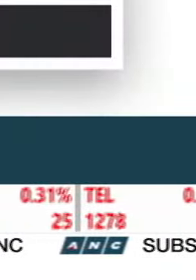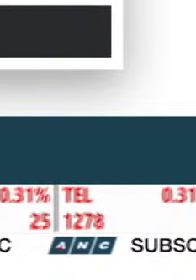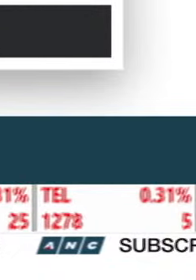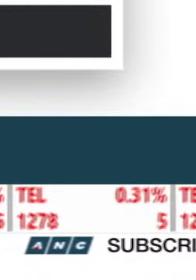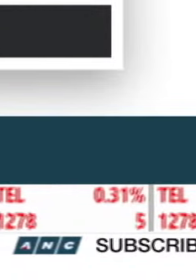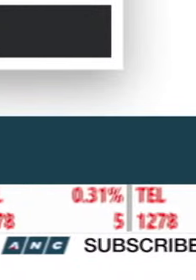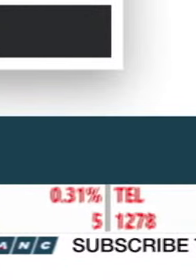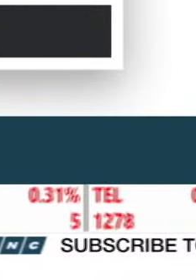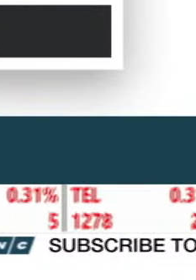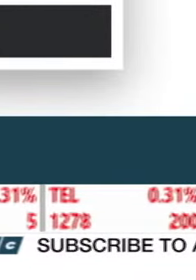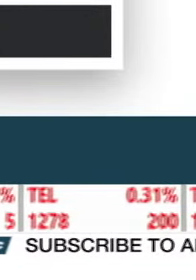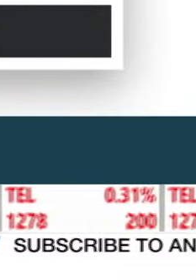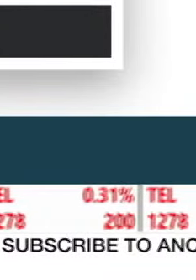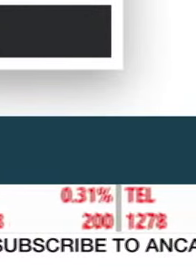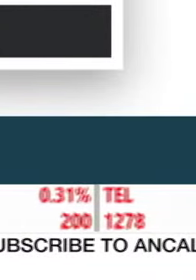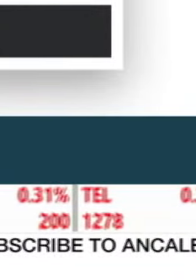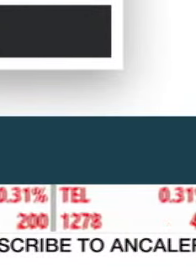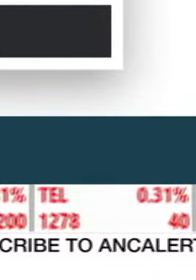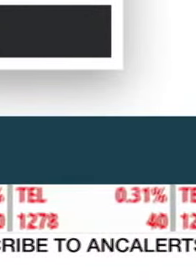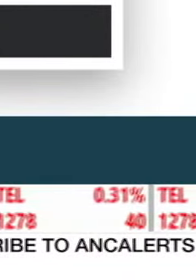1,530,000. Of that number,